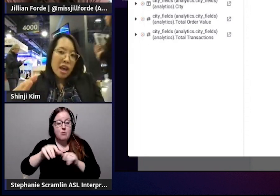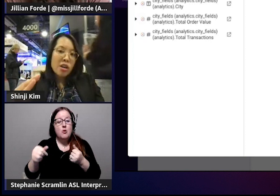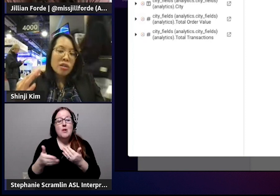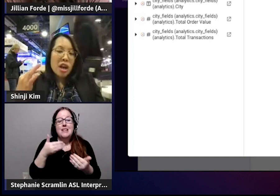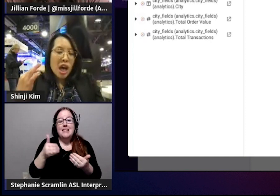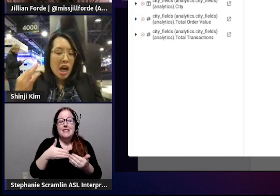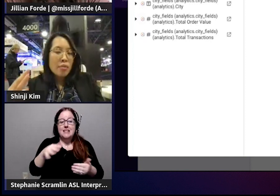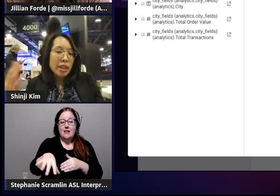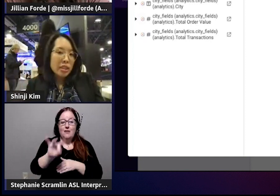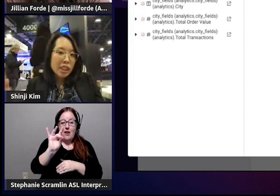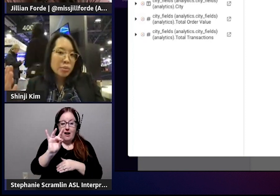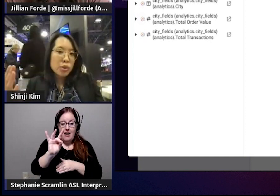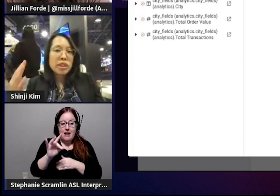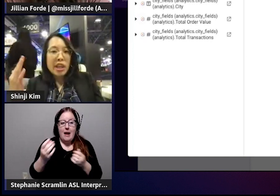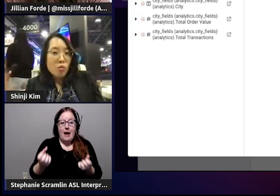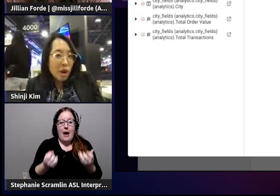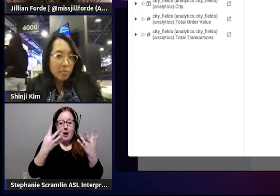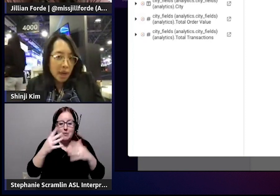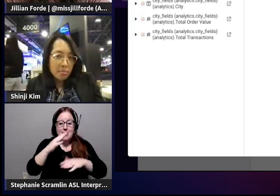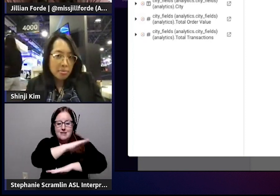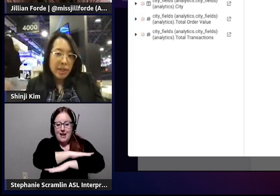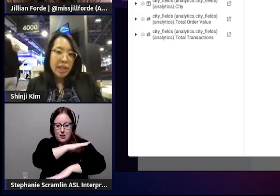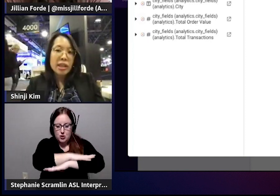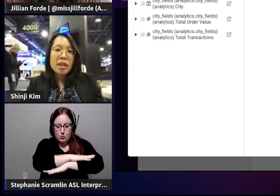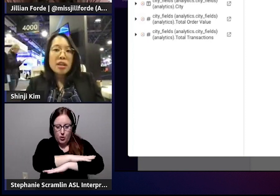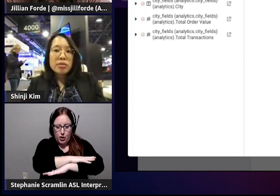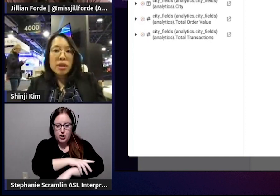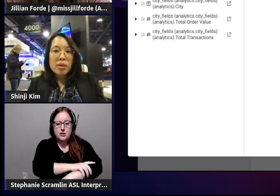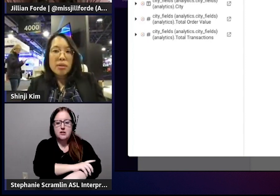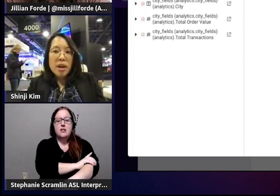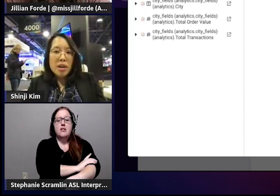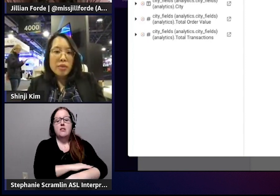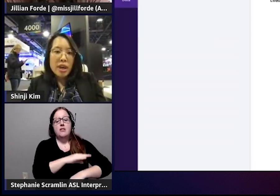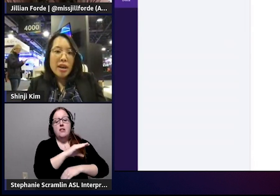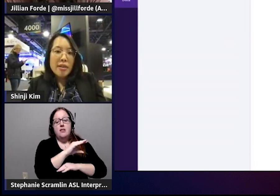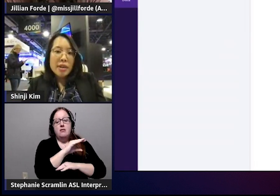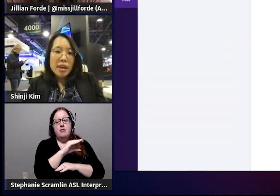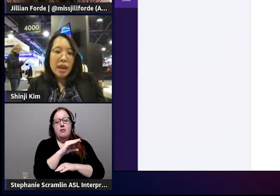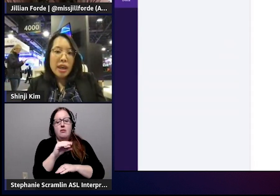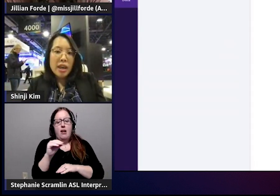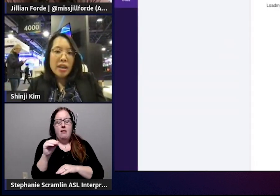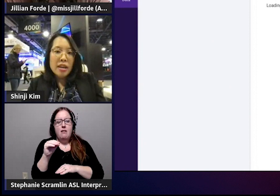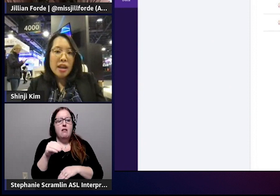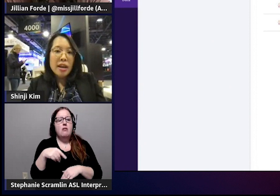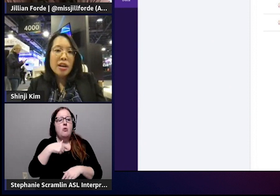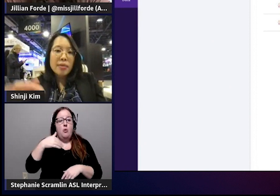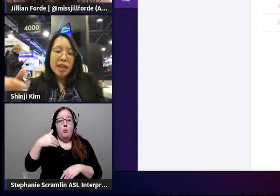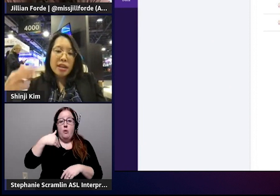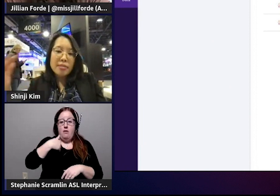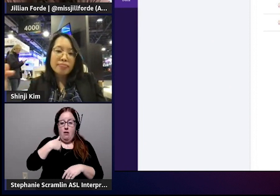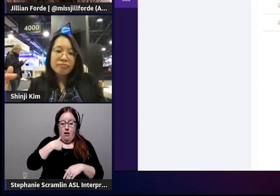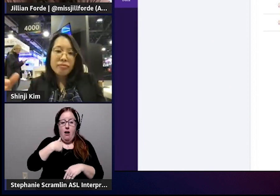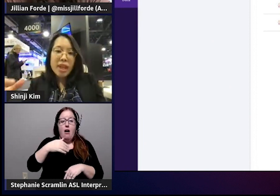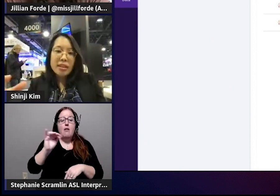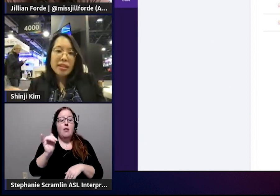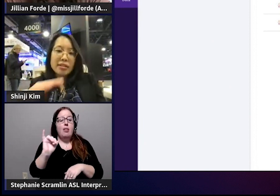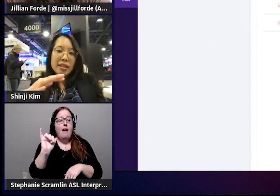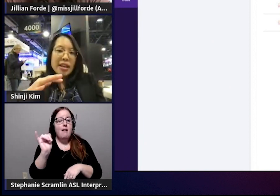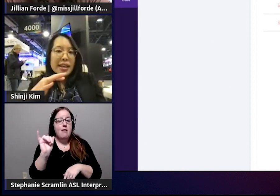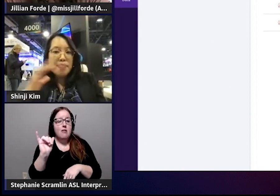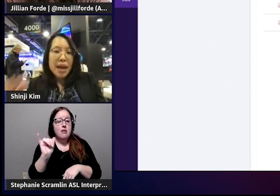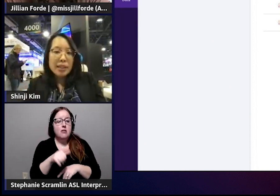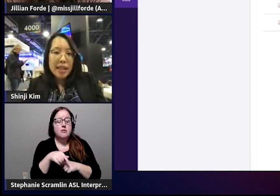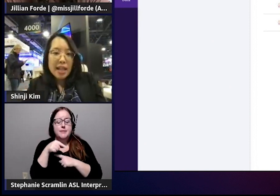find out how many dashboards and what might break. So we have a kind of like